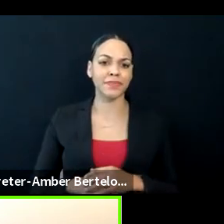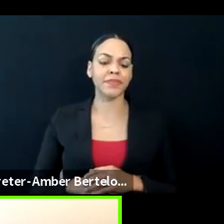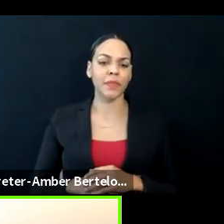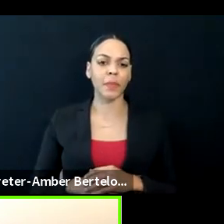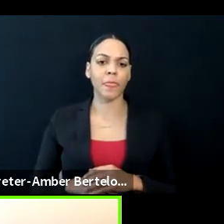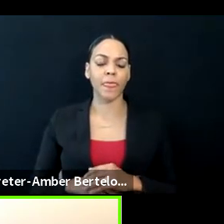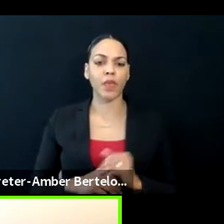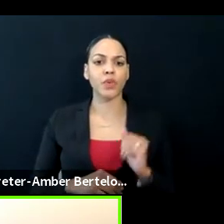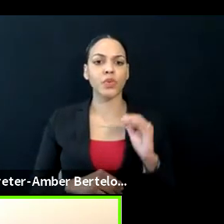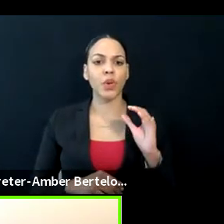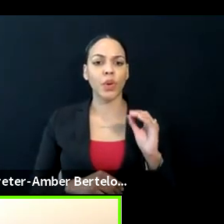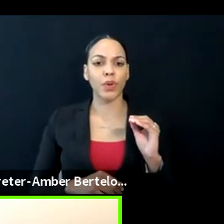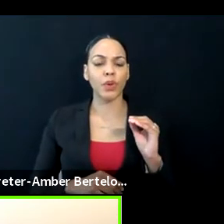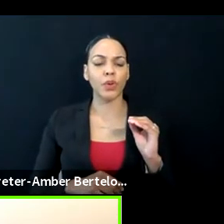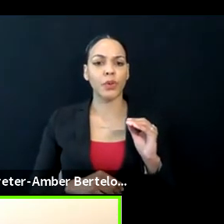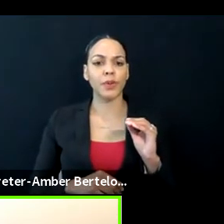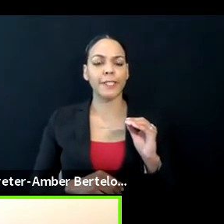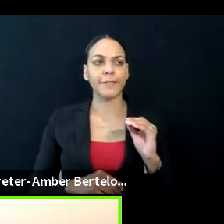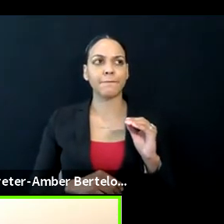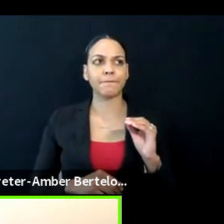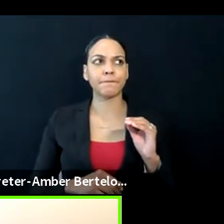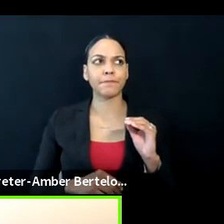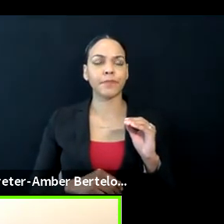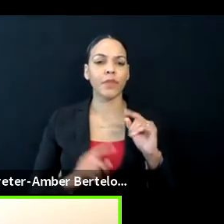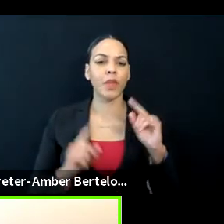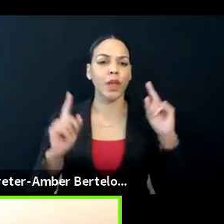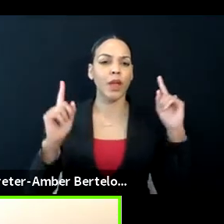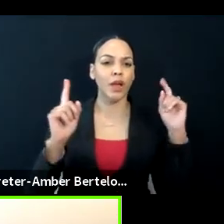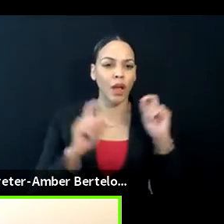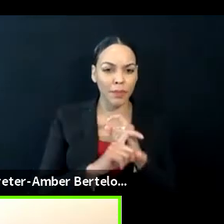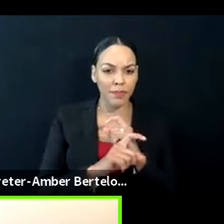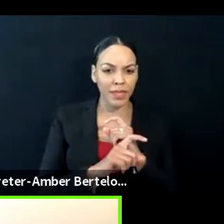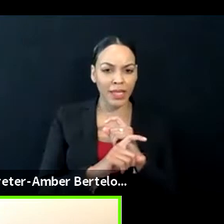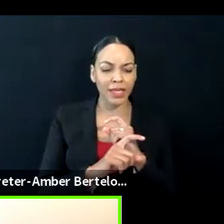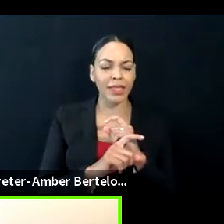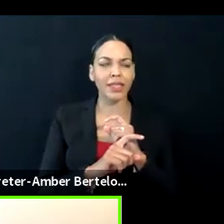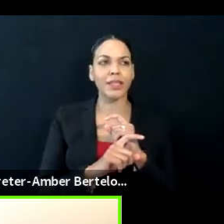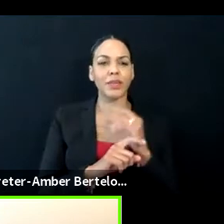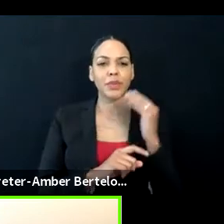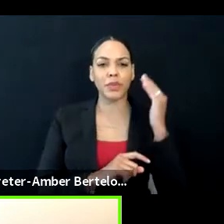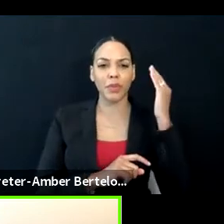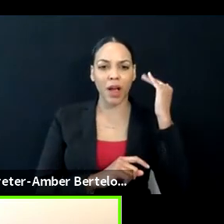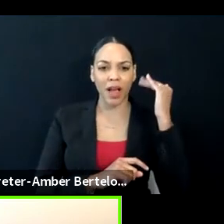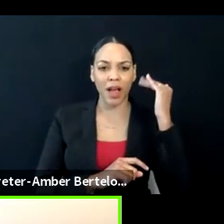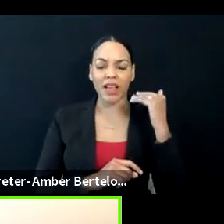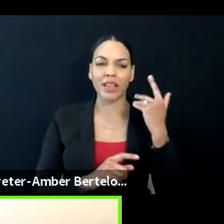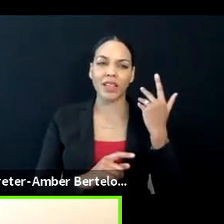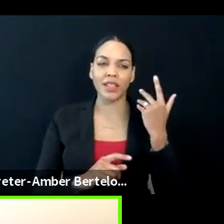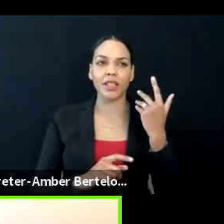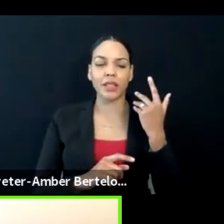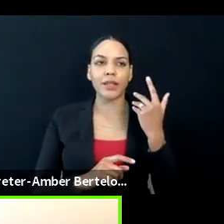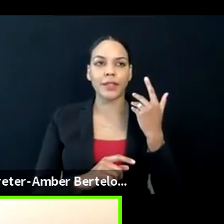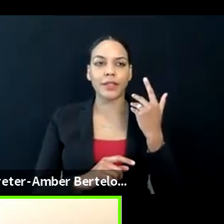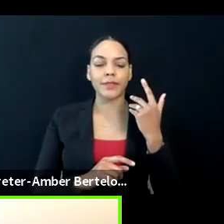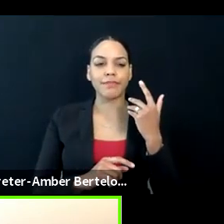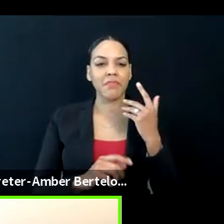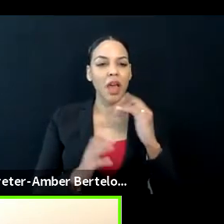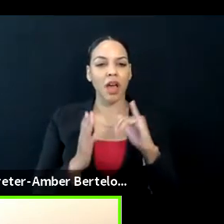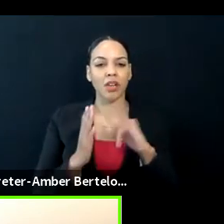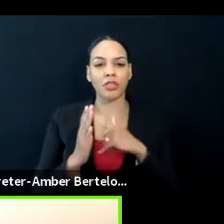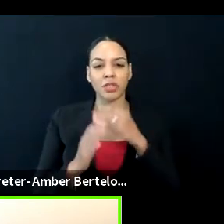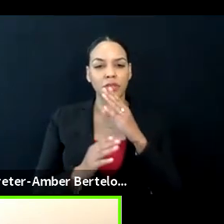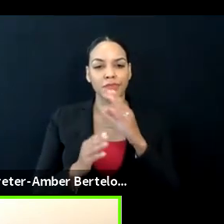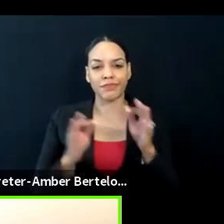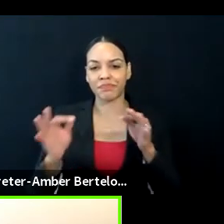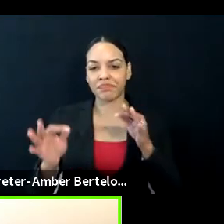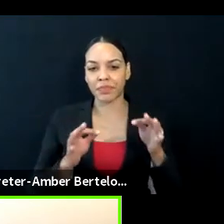And so what's complicated about it is, I'll just go into how people